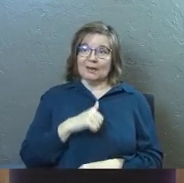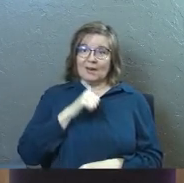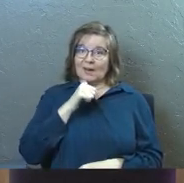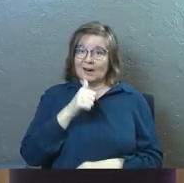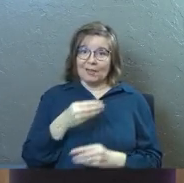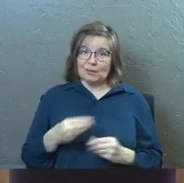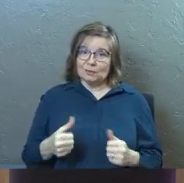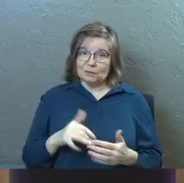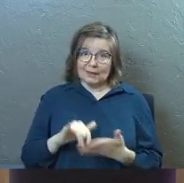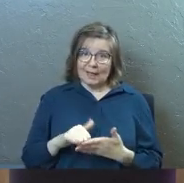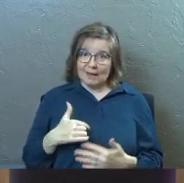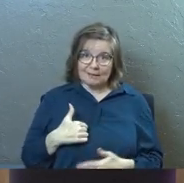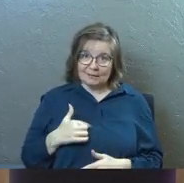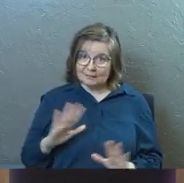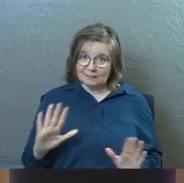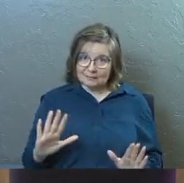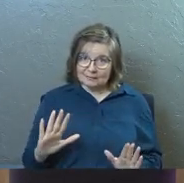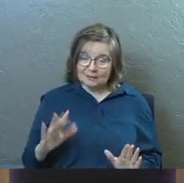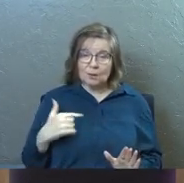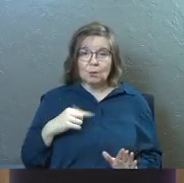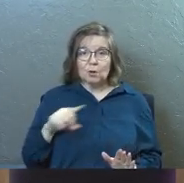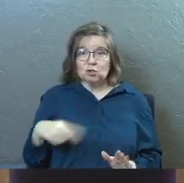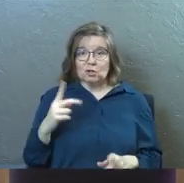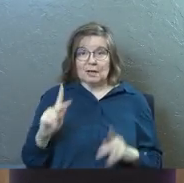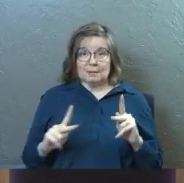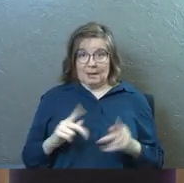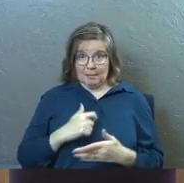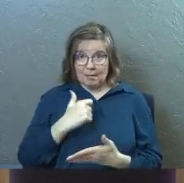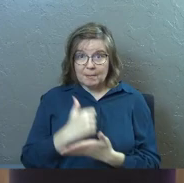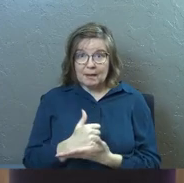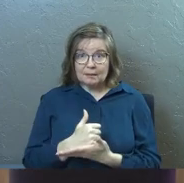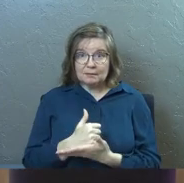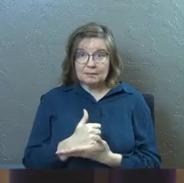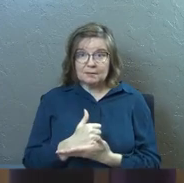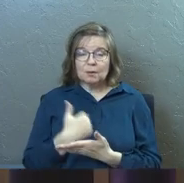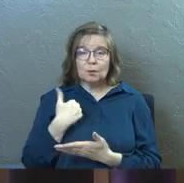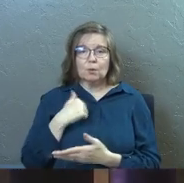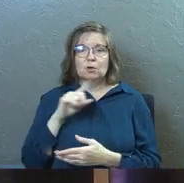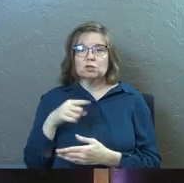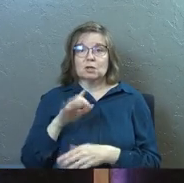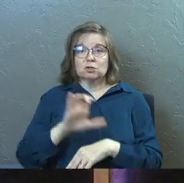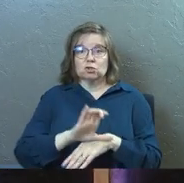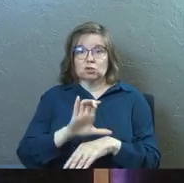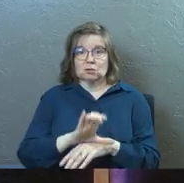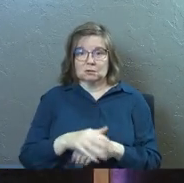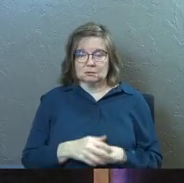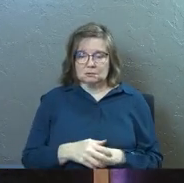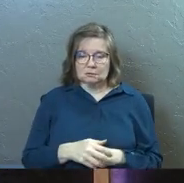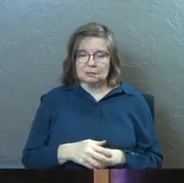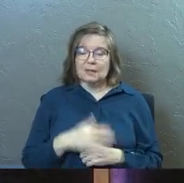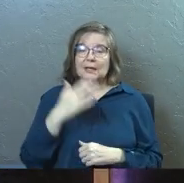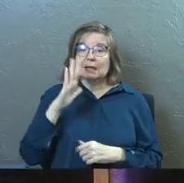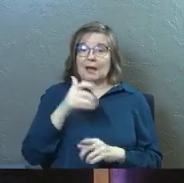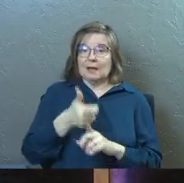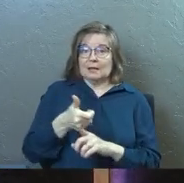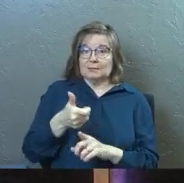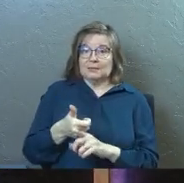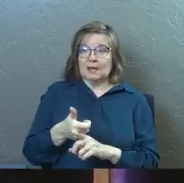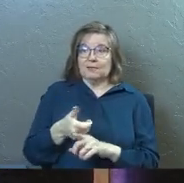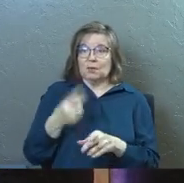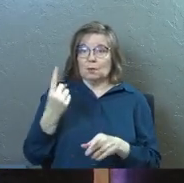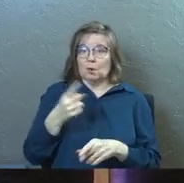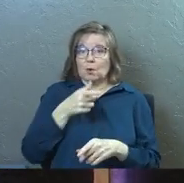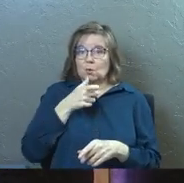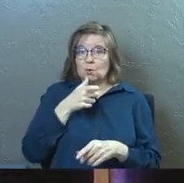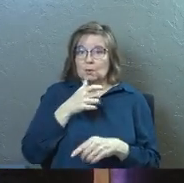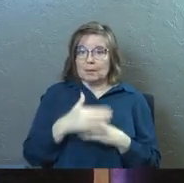not the solution to that. We're just people, amen? We're just a church. God himself is the